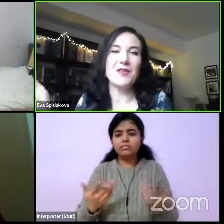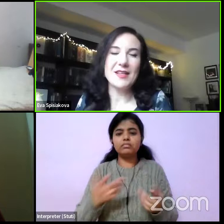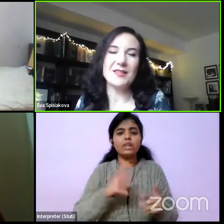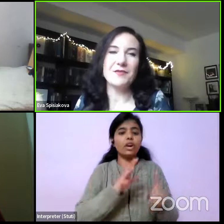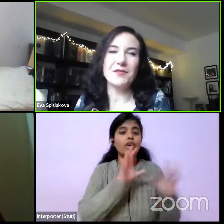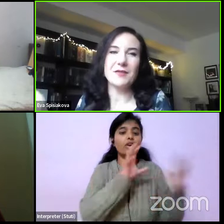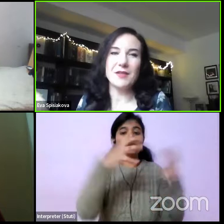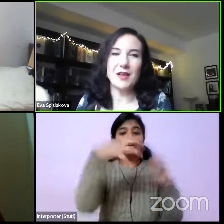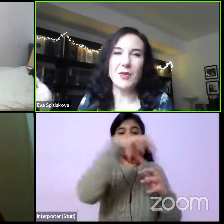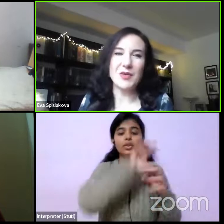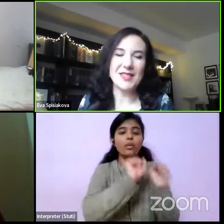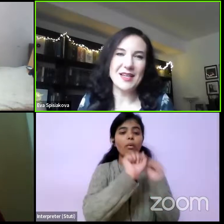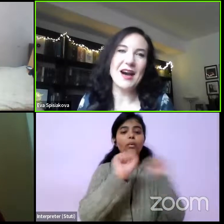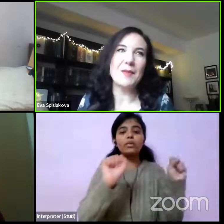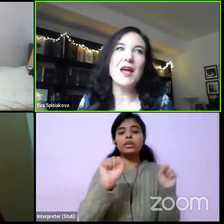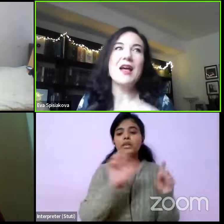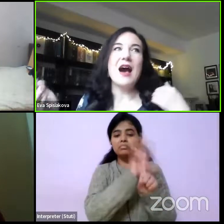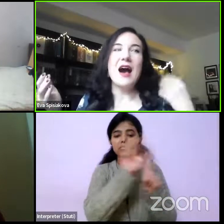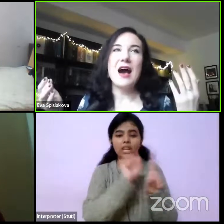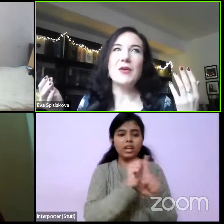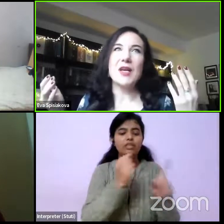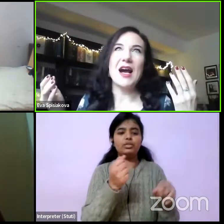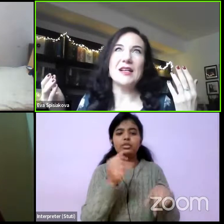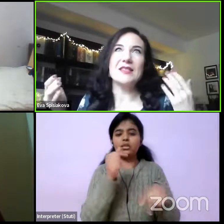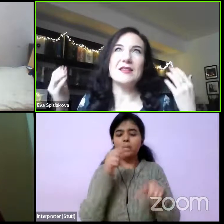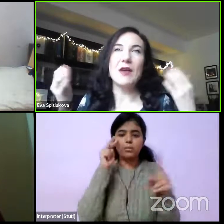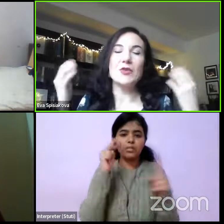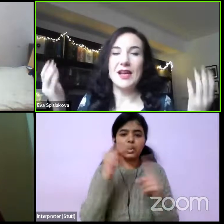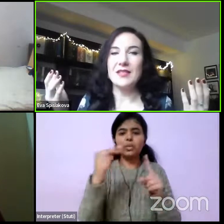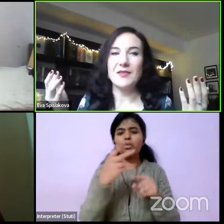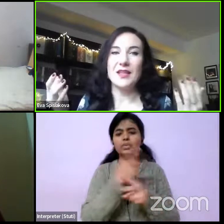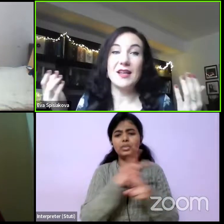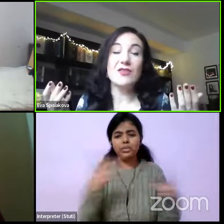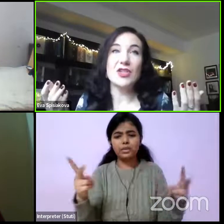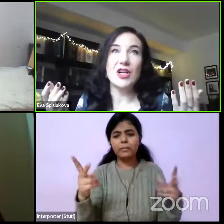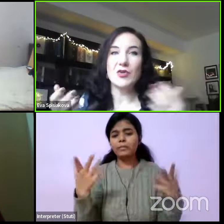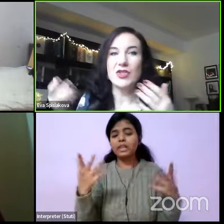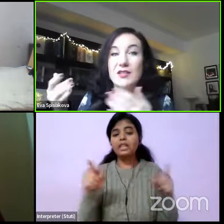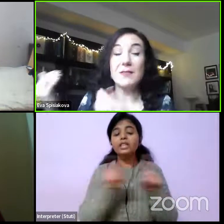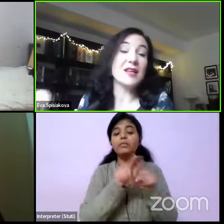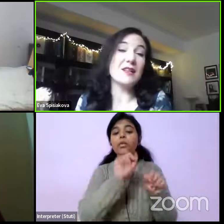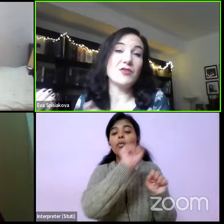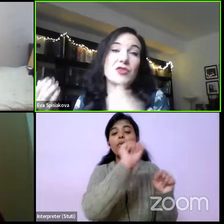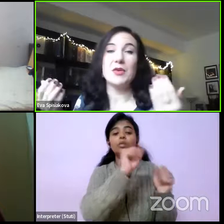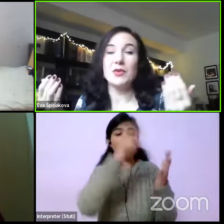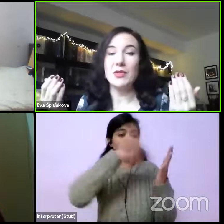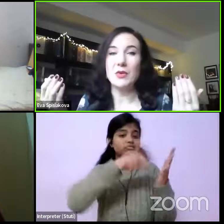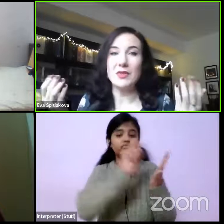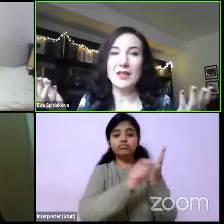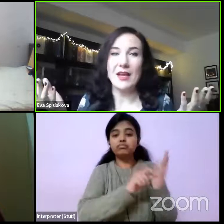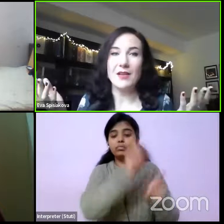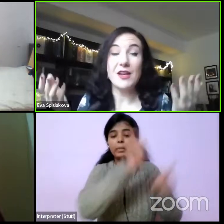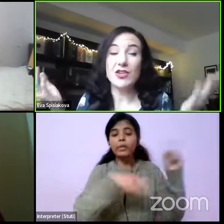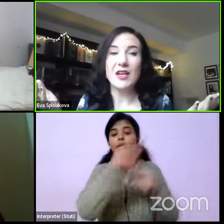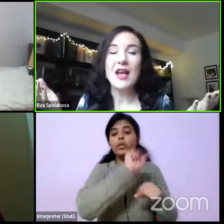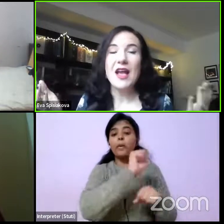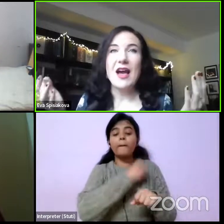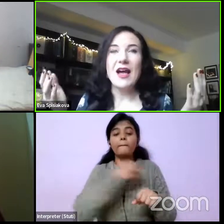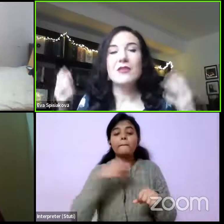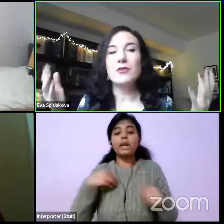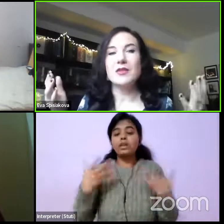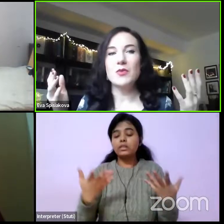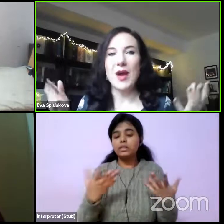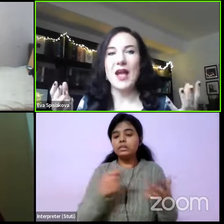It meant different things at different points in time. How do narratives in literature, not just in medical literature, but also, say,